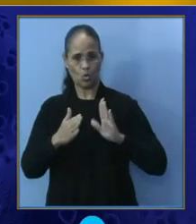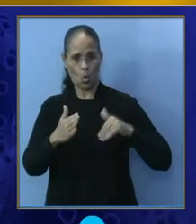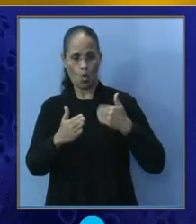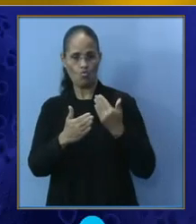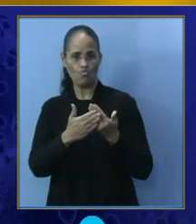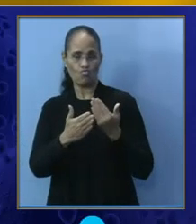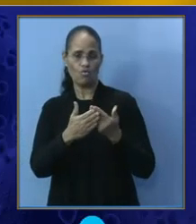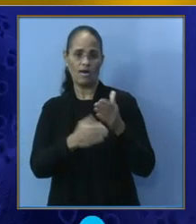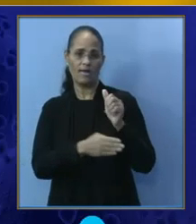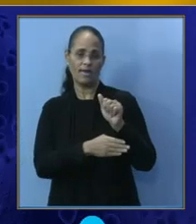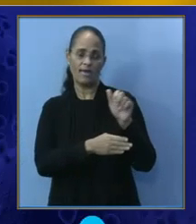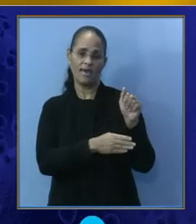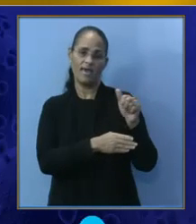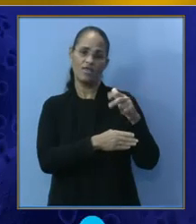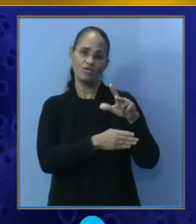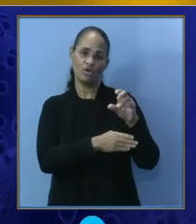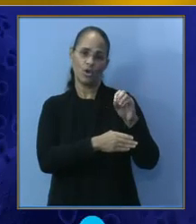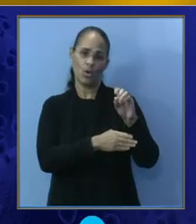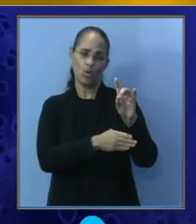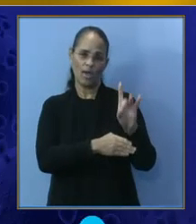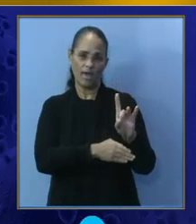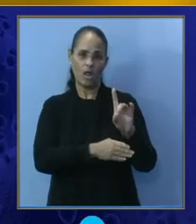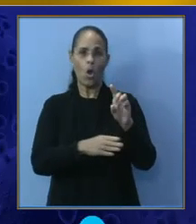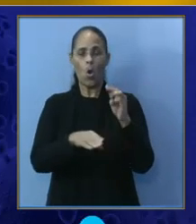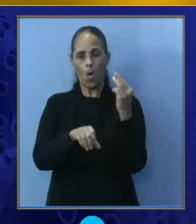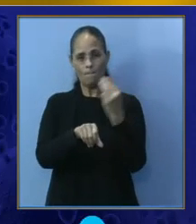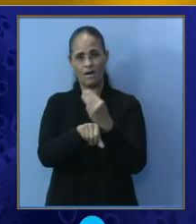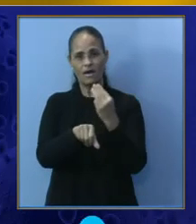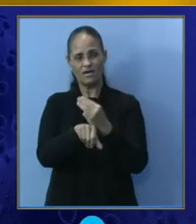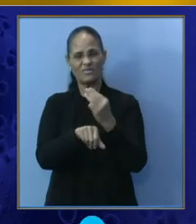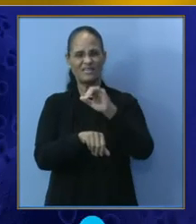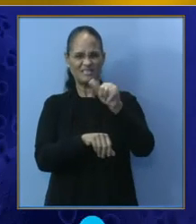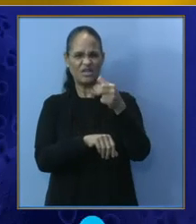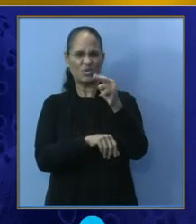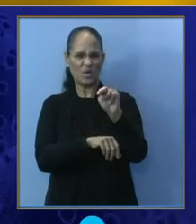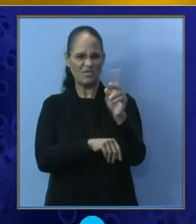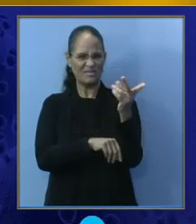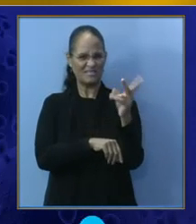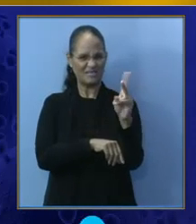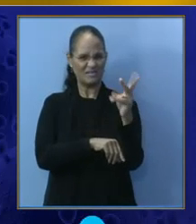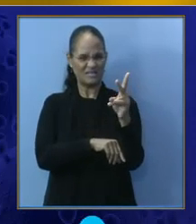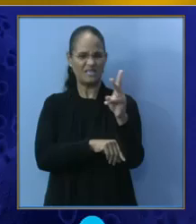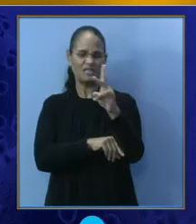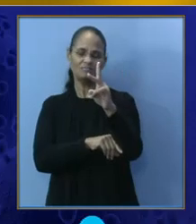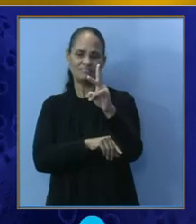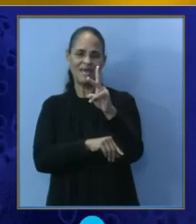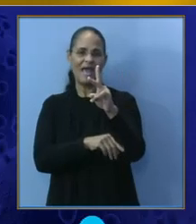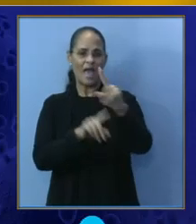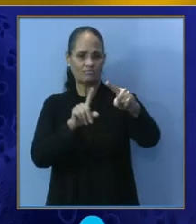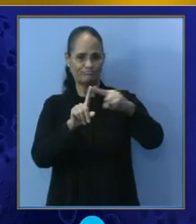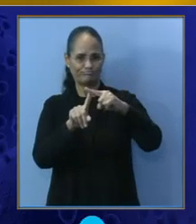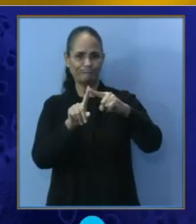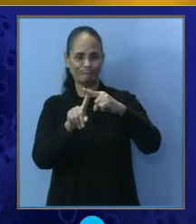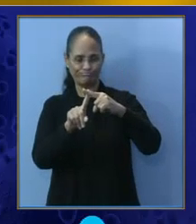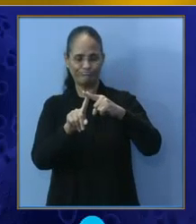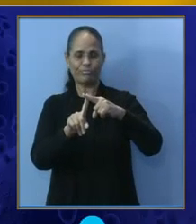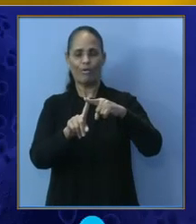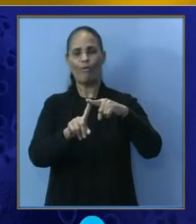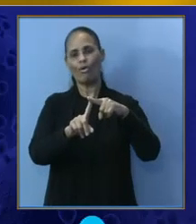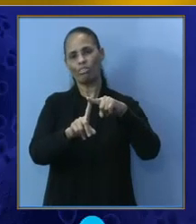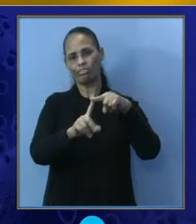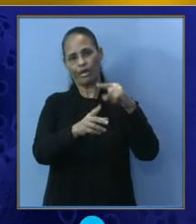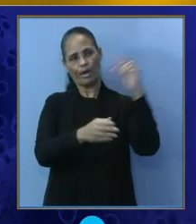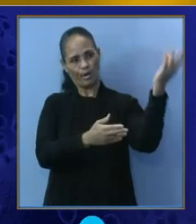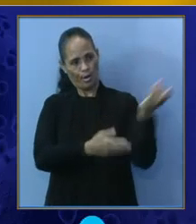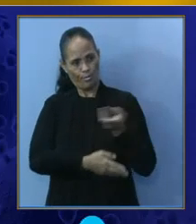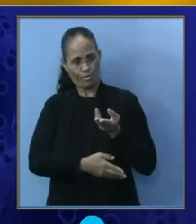flight AA308 from Miami on the 17th of January 2021 and tested positive on their arrival test.